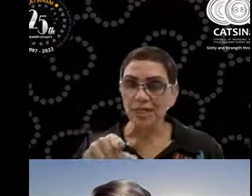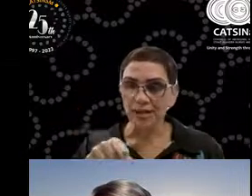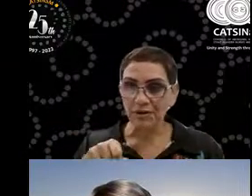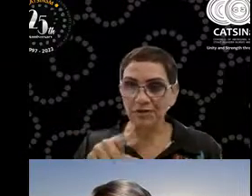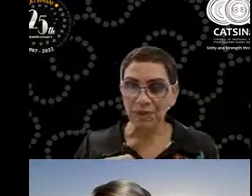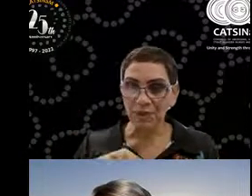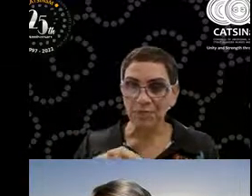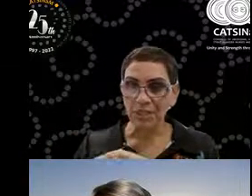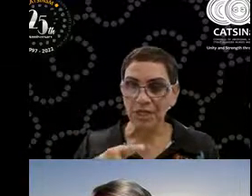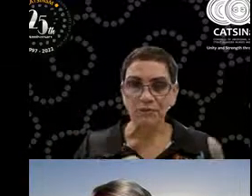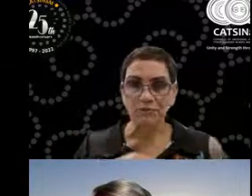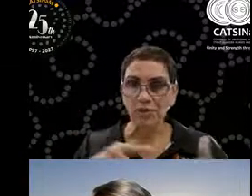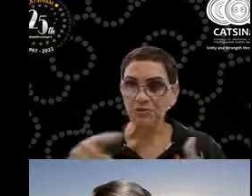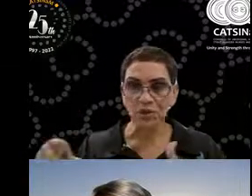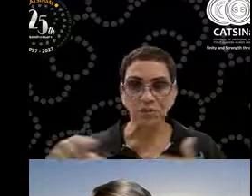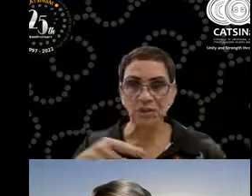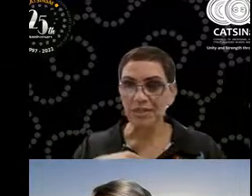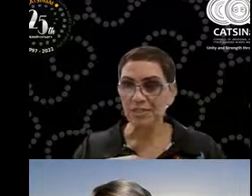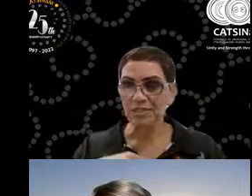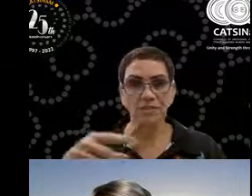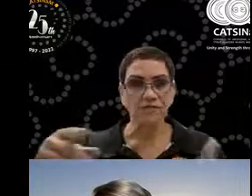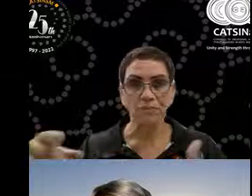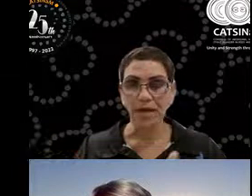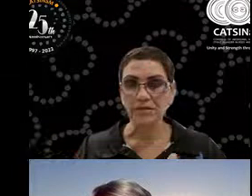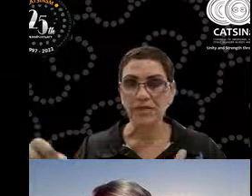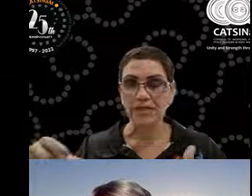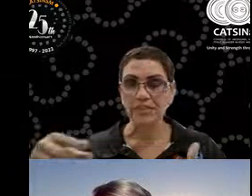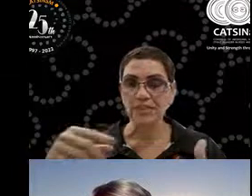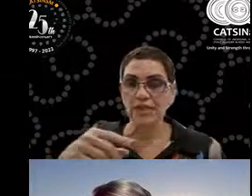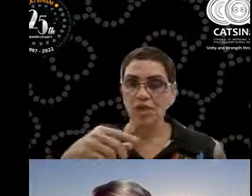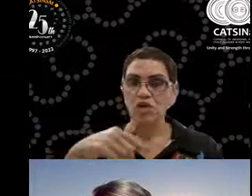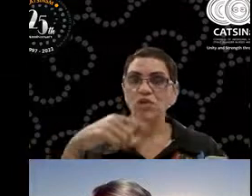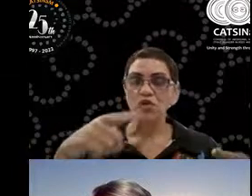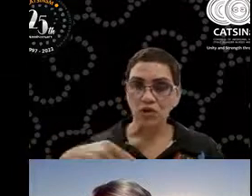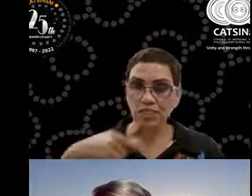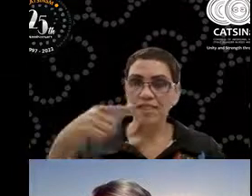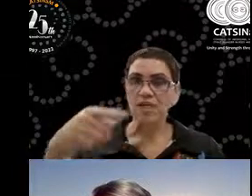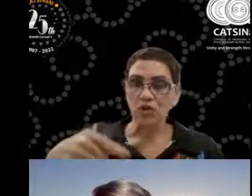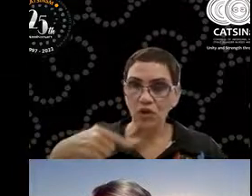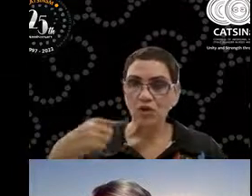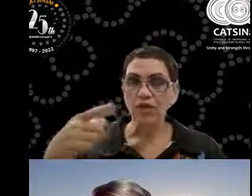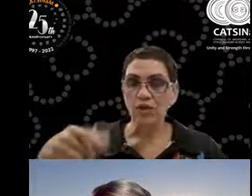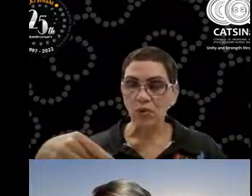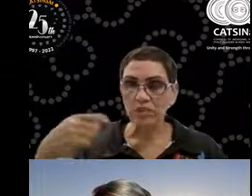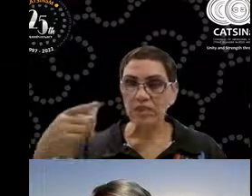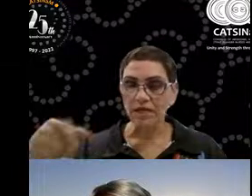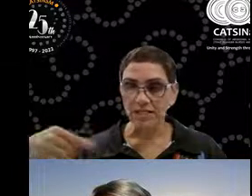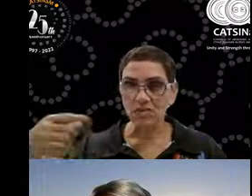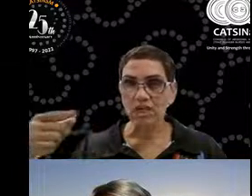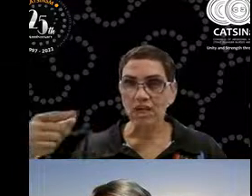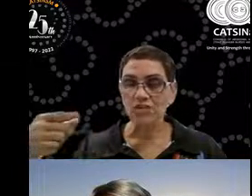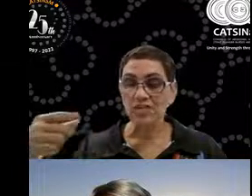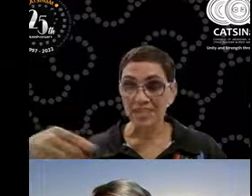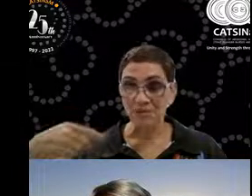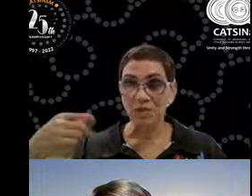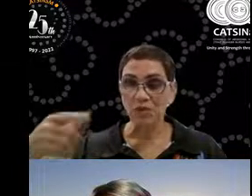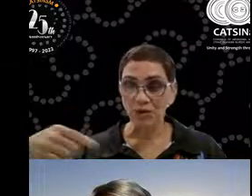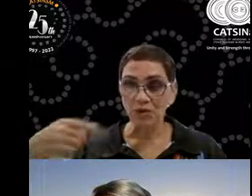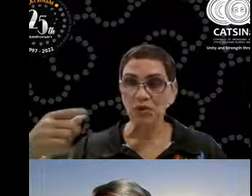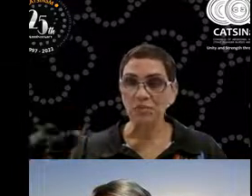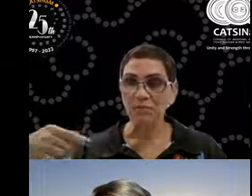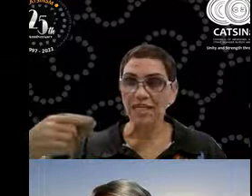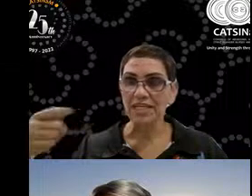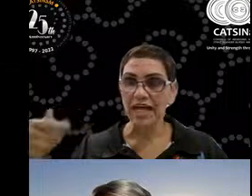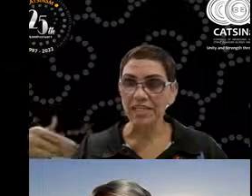in between caring from people that come from different communities and different backgrounds, your nursing and your learning also has to change. And that's